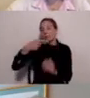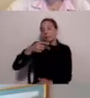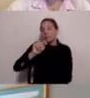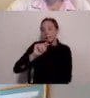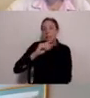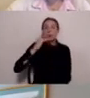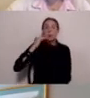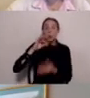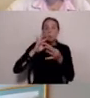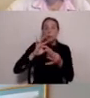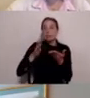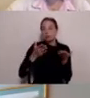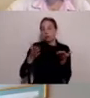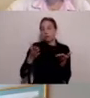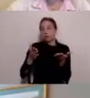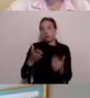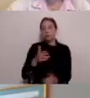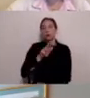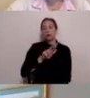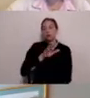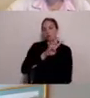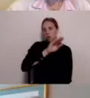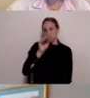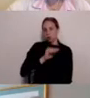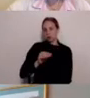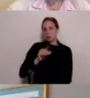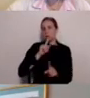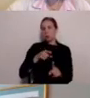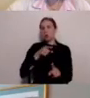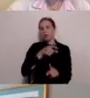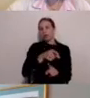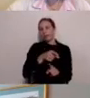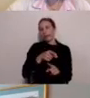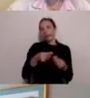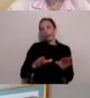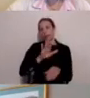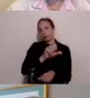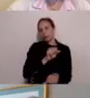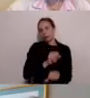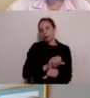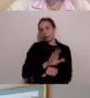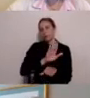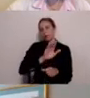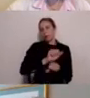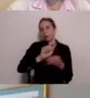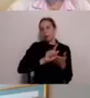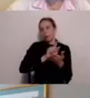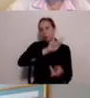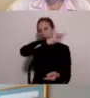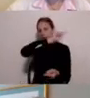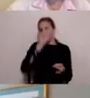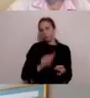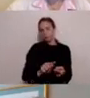services. 34% reported that they had lost their job or their working hours were reduced. 2/3 of our